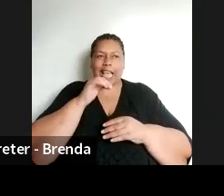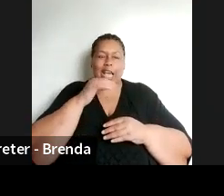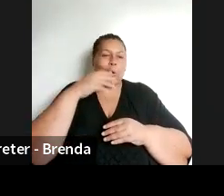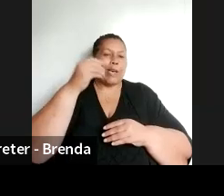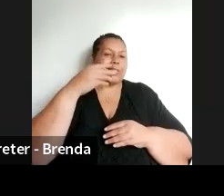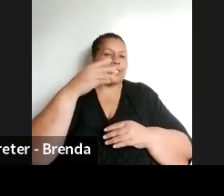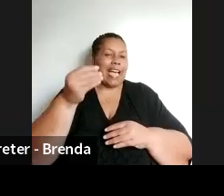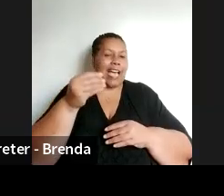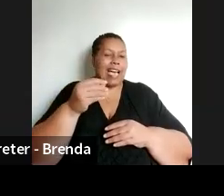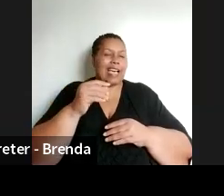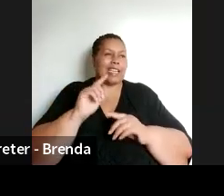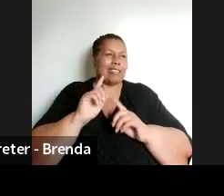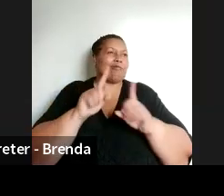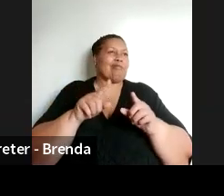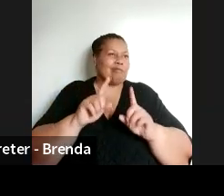He's like,